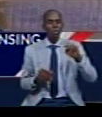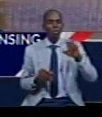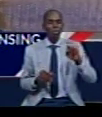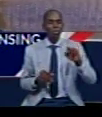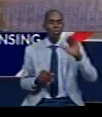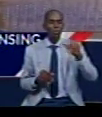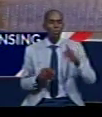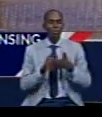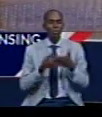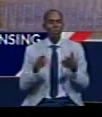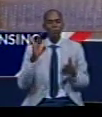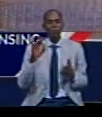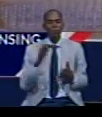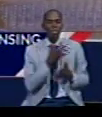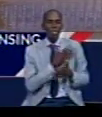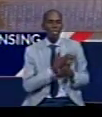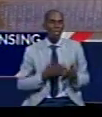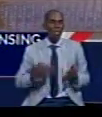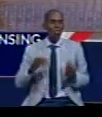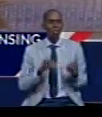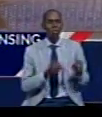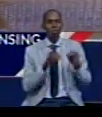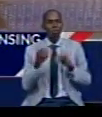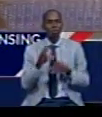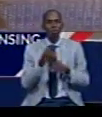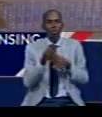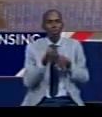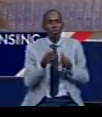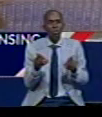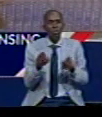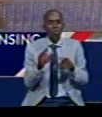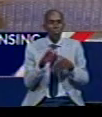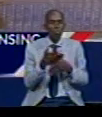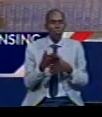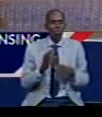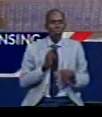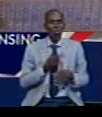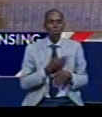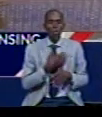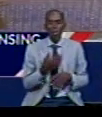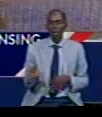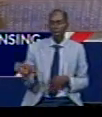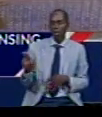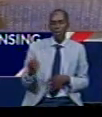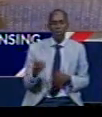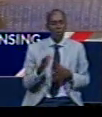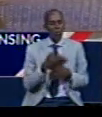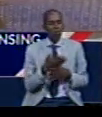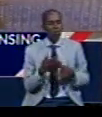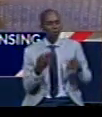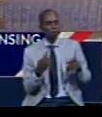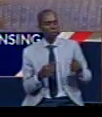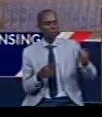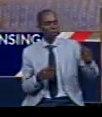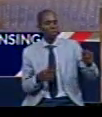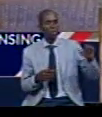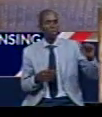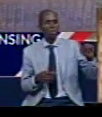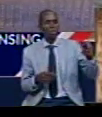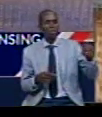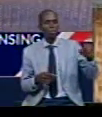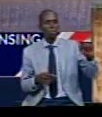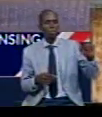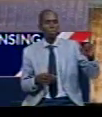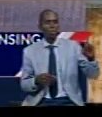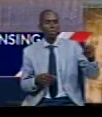no difference between us and them, between the Samaritan and the Jews, between one leper